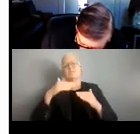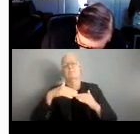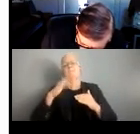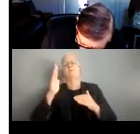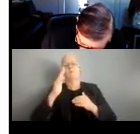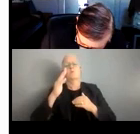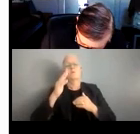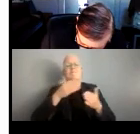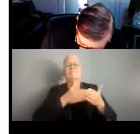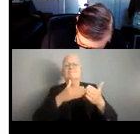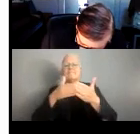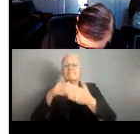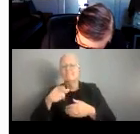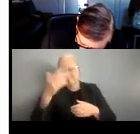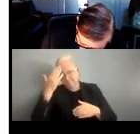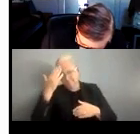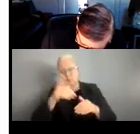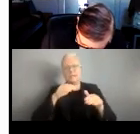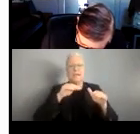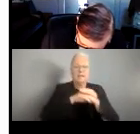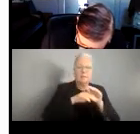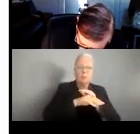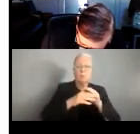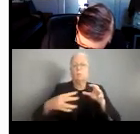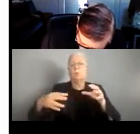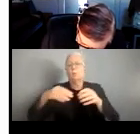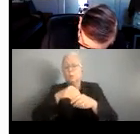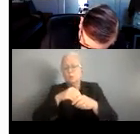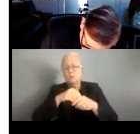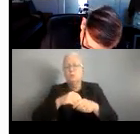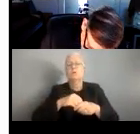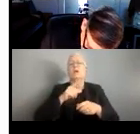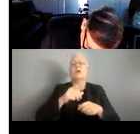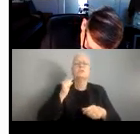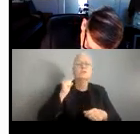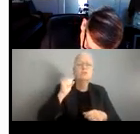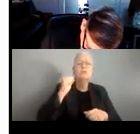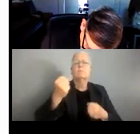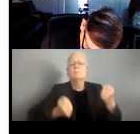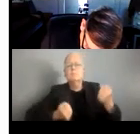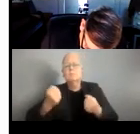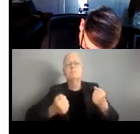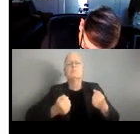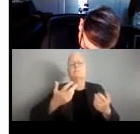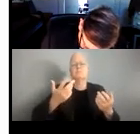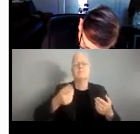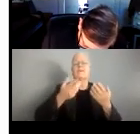example, the accessibility and inclusion in jobs, transport to jobs, communication and general stigma.